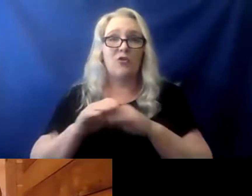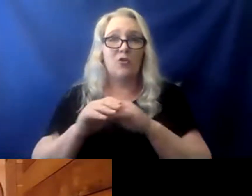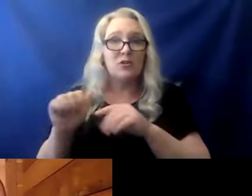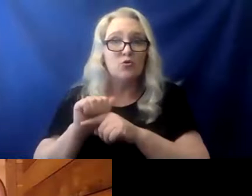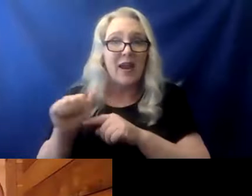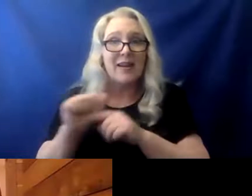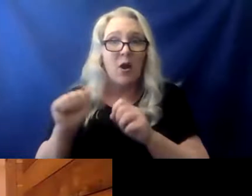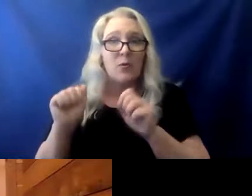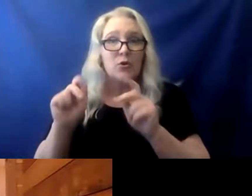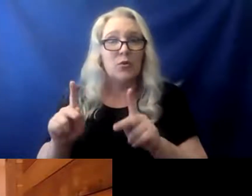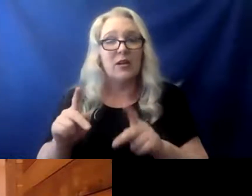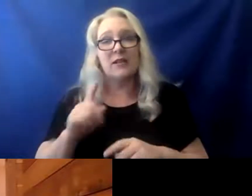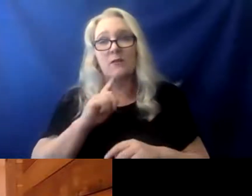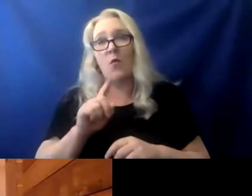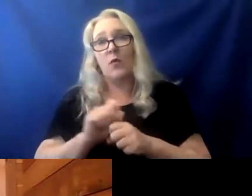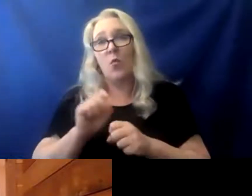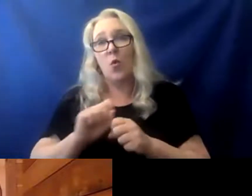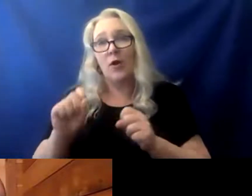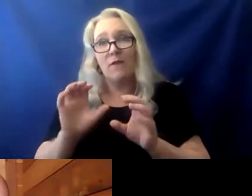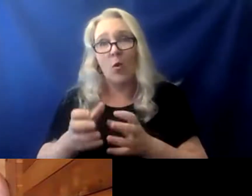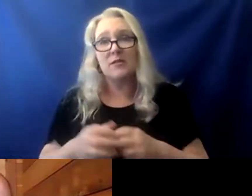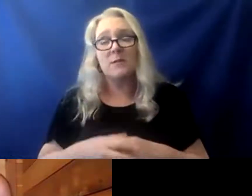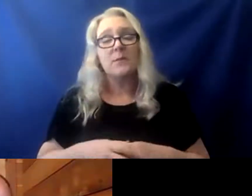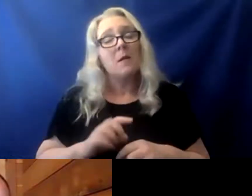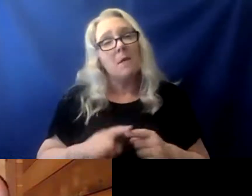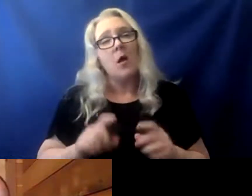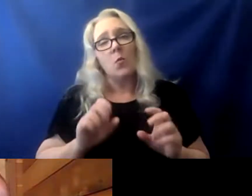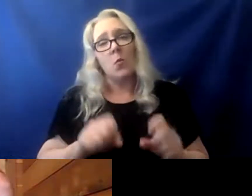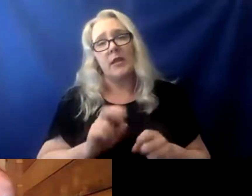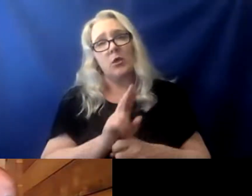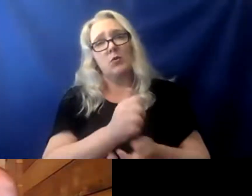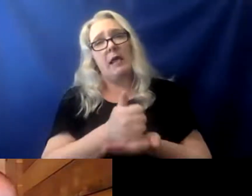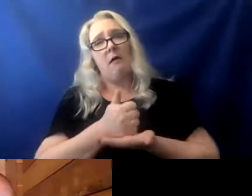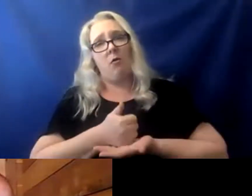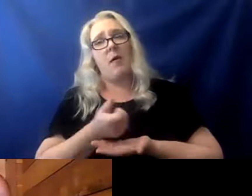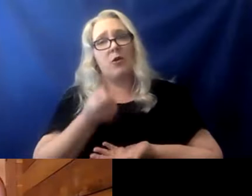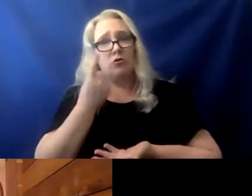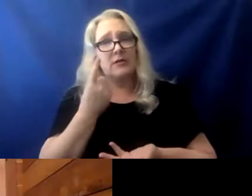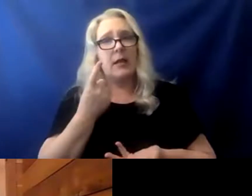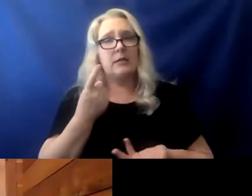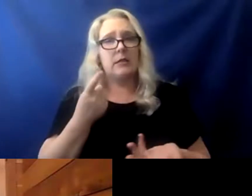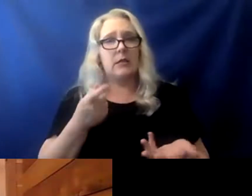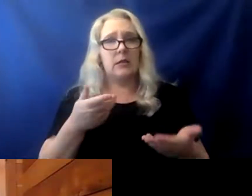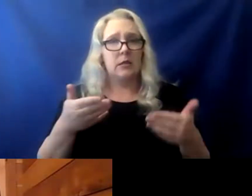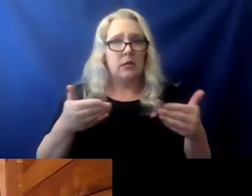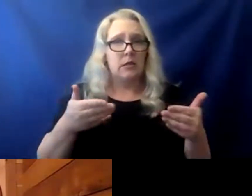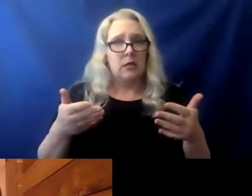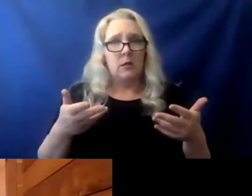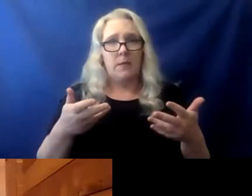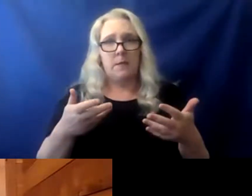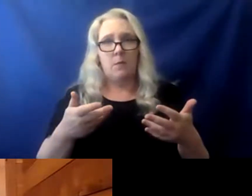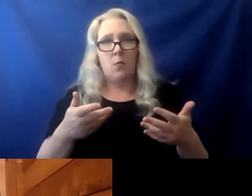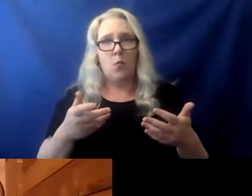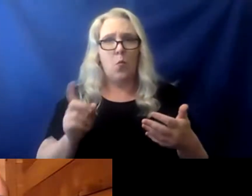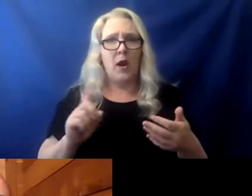is, you know, something that again is really critical. So, but we could use some help really understanding where we are today versus where we thought we might be a month ago